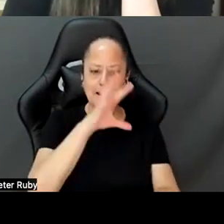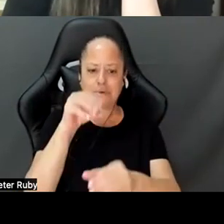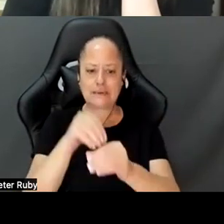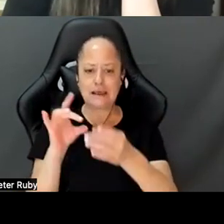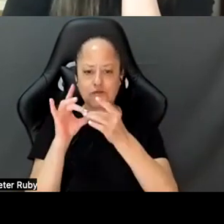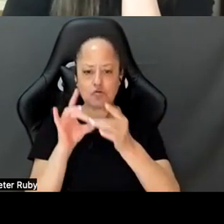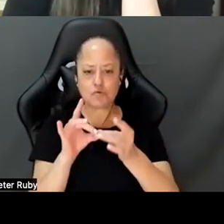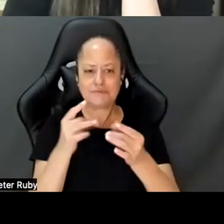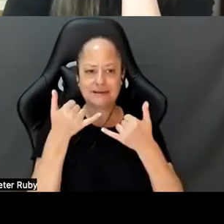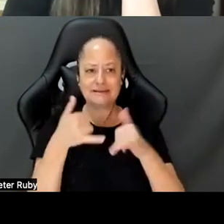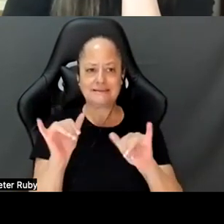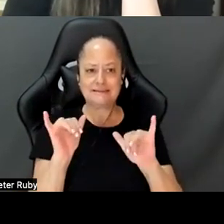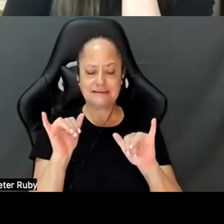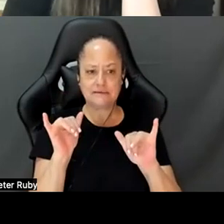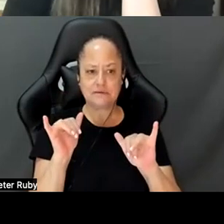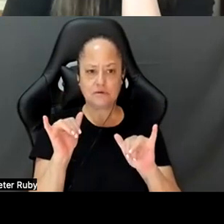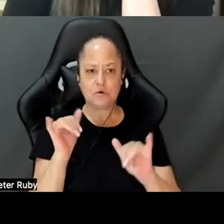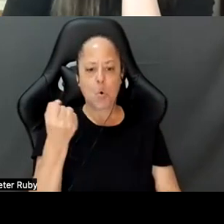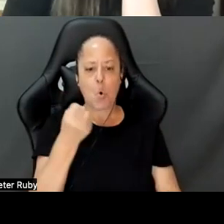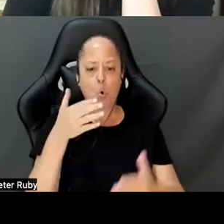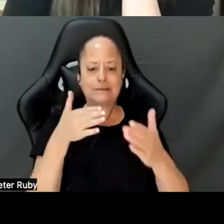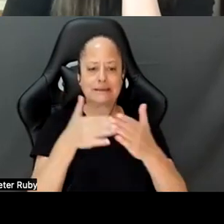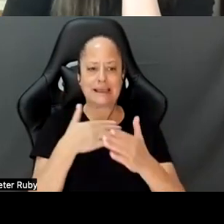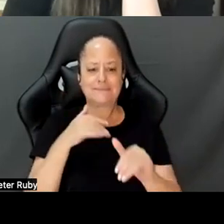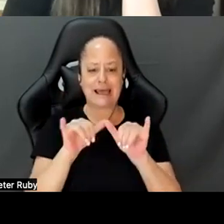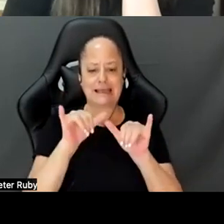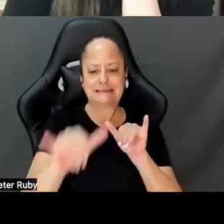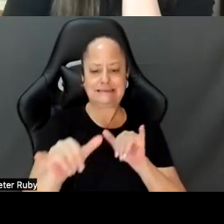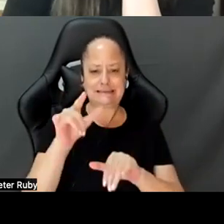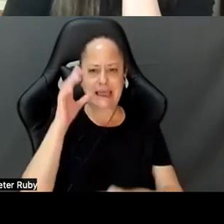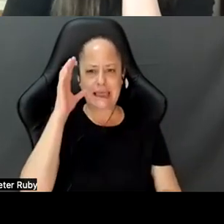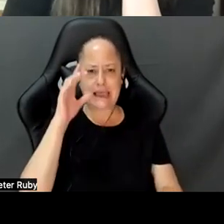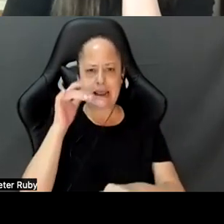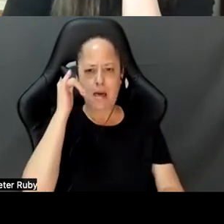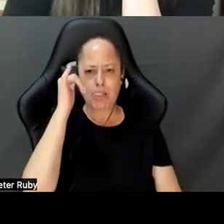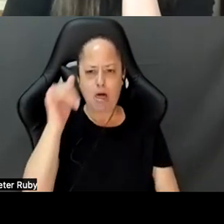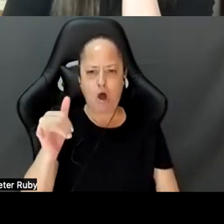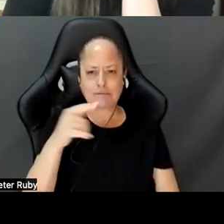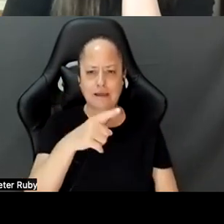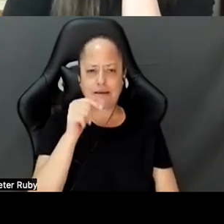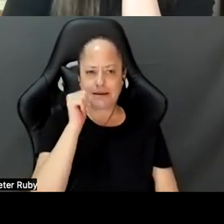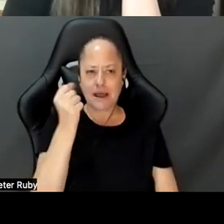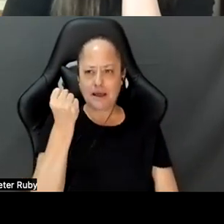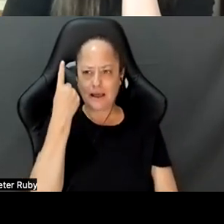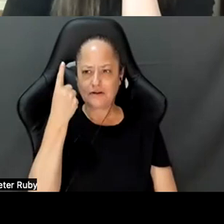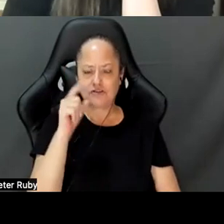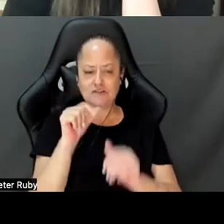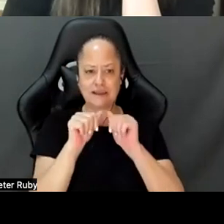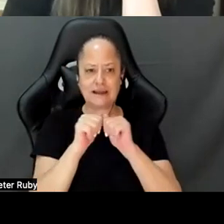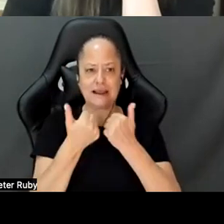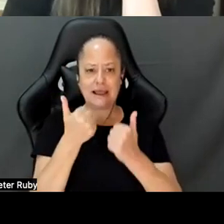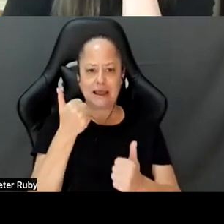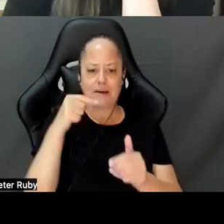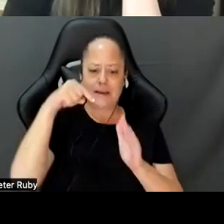relationship, but he still kind of holds it against me that I stayed so long. He doesn't really understand how